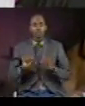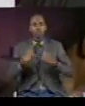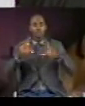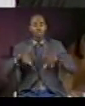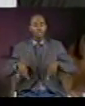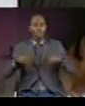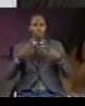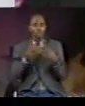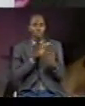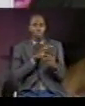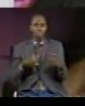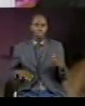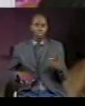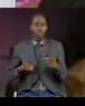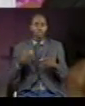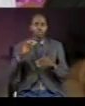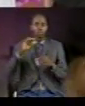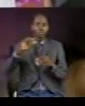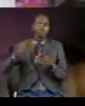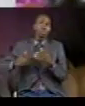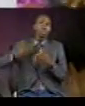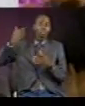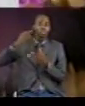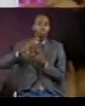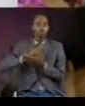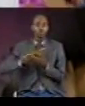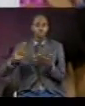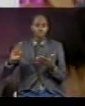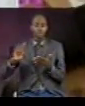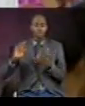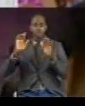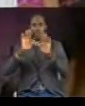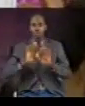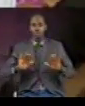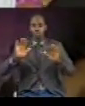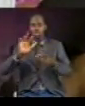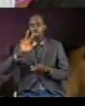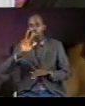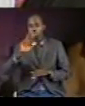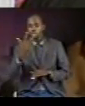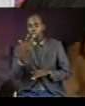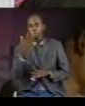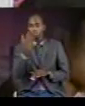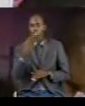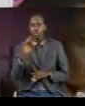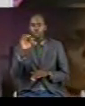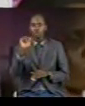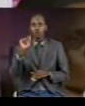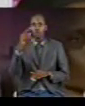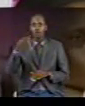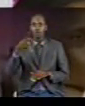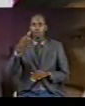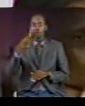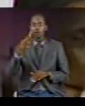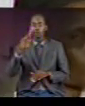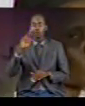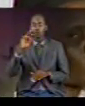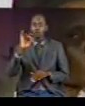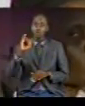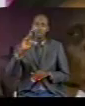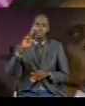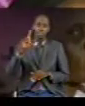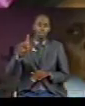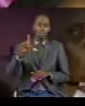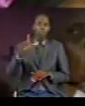week's Sunday, the next week's Sunday. There will be a special banquet